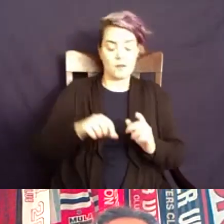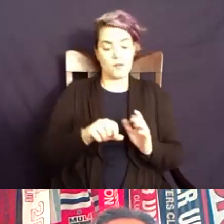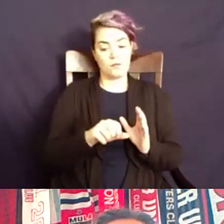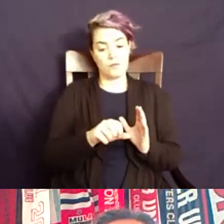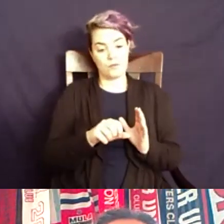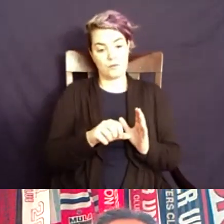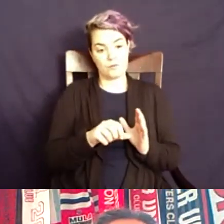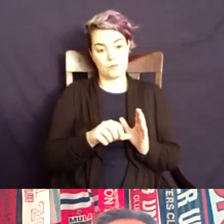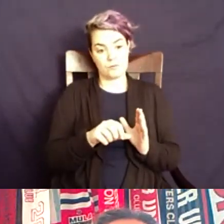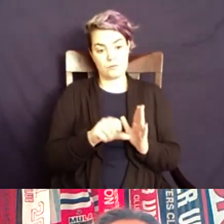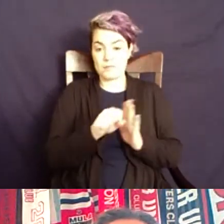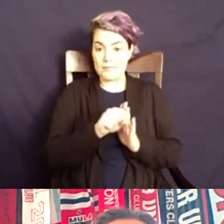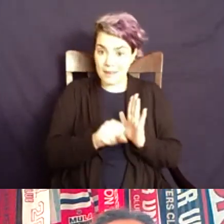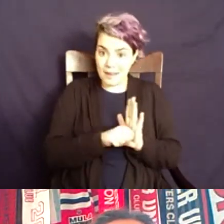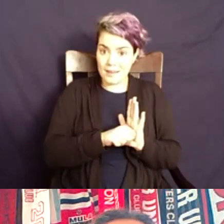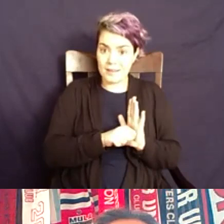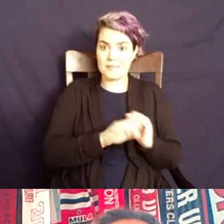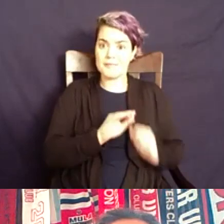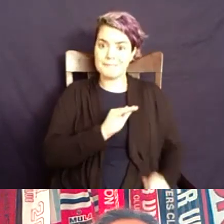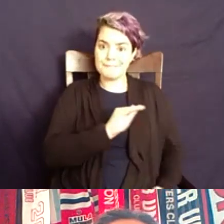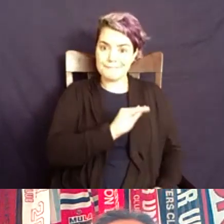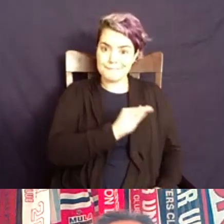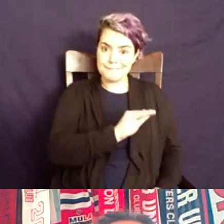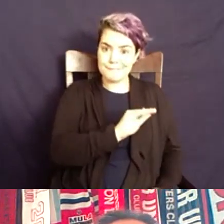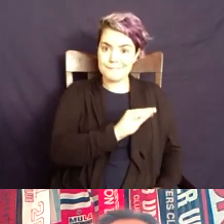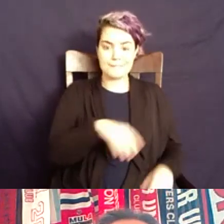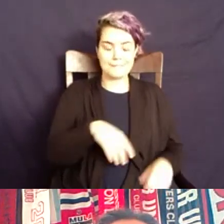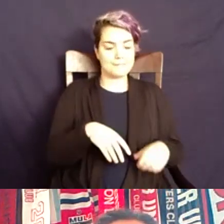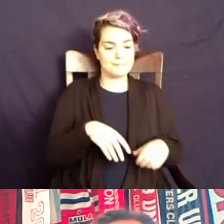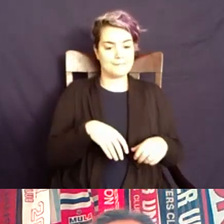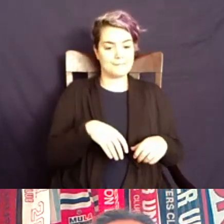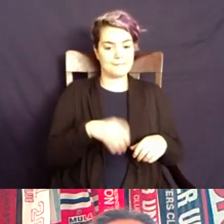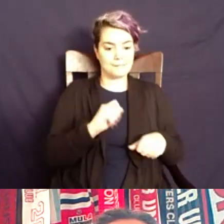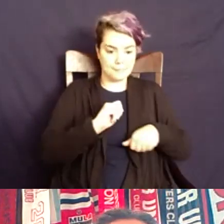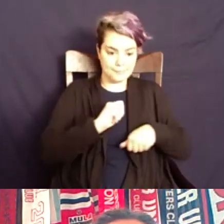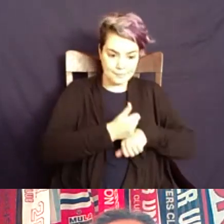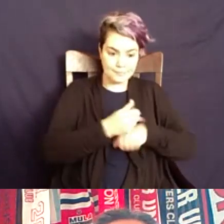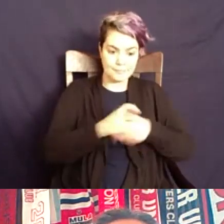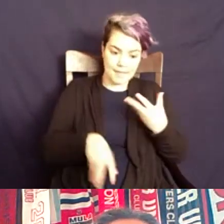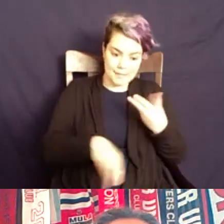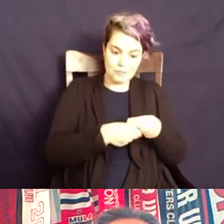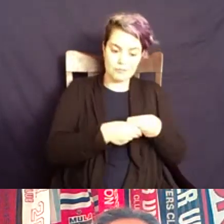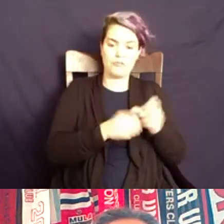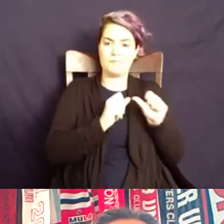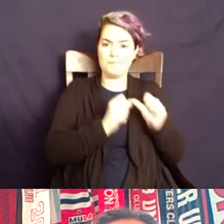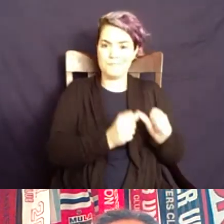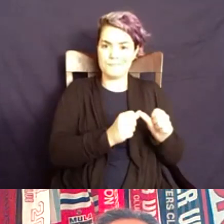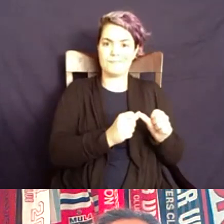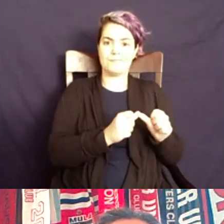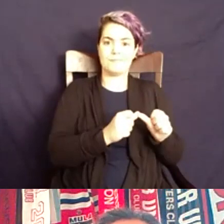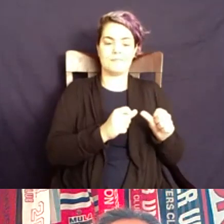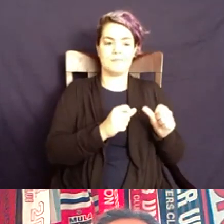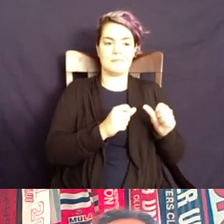make additional, consistent, long-lasting investments in creating